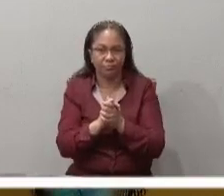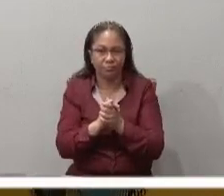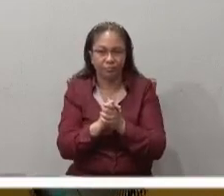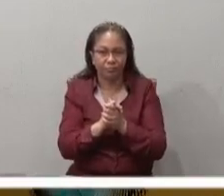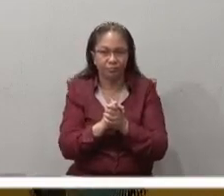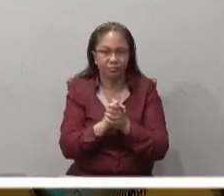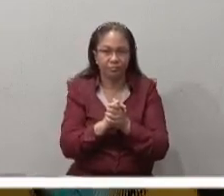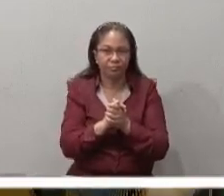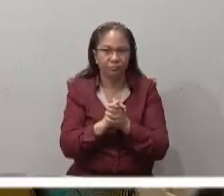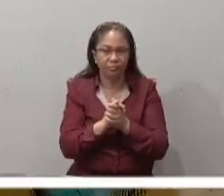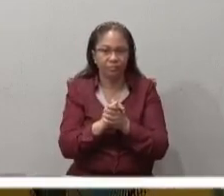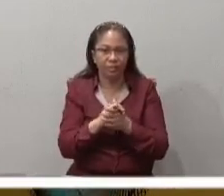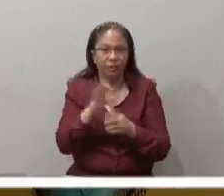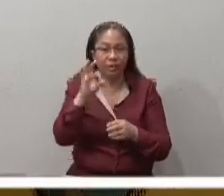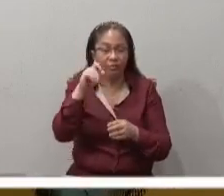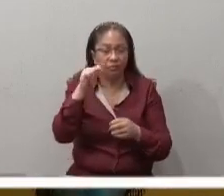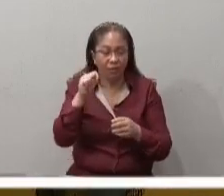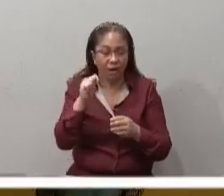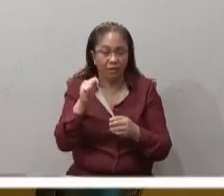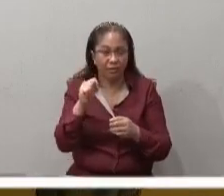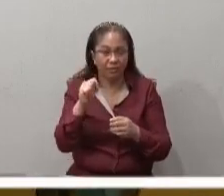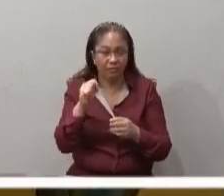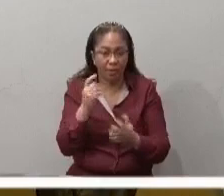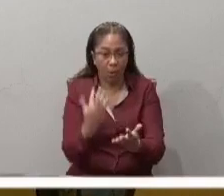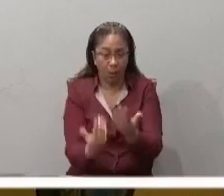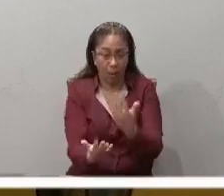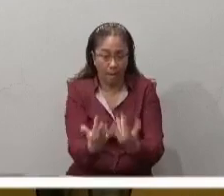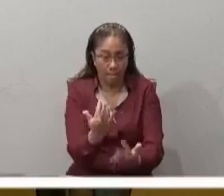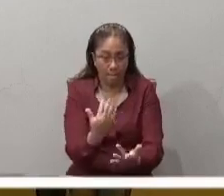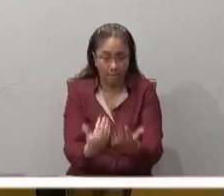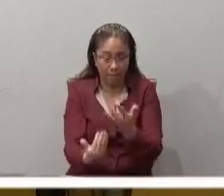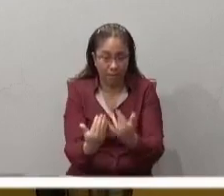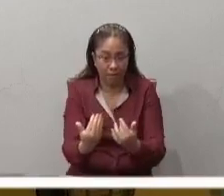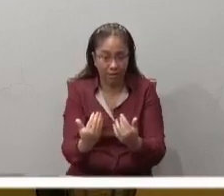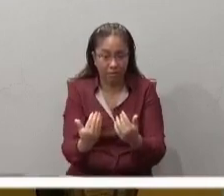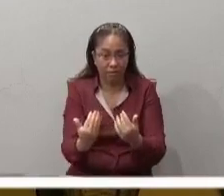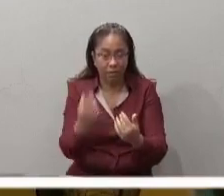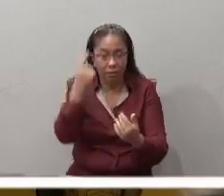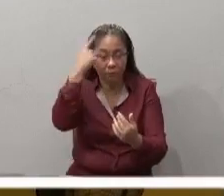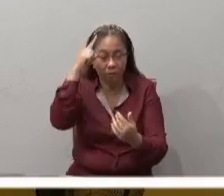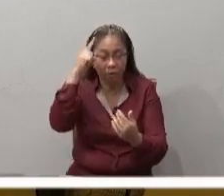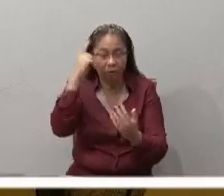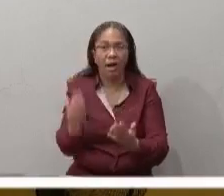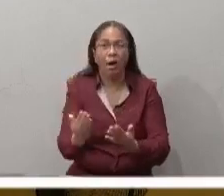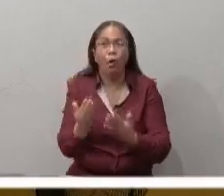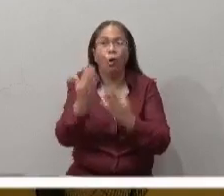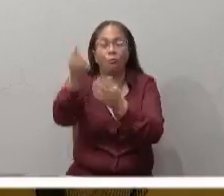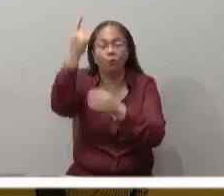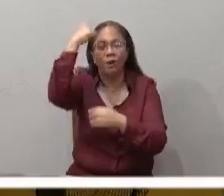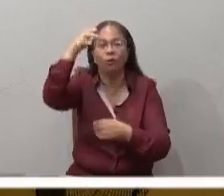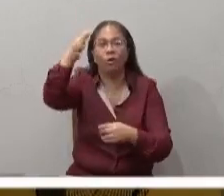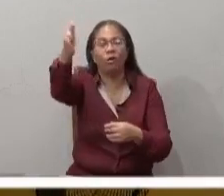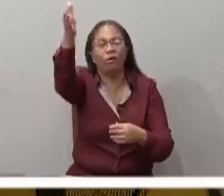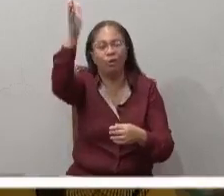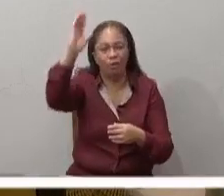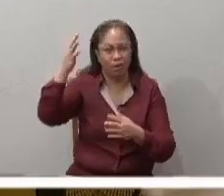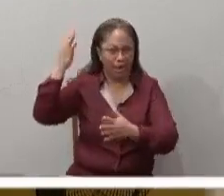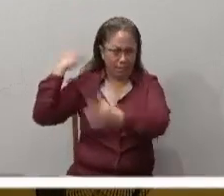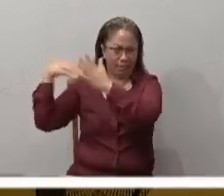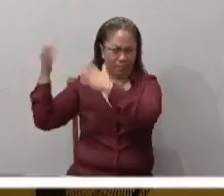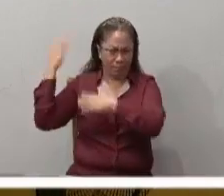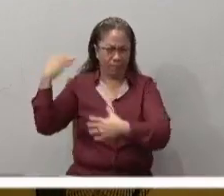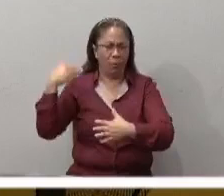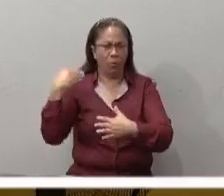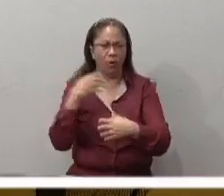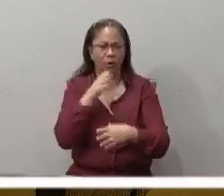taken and given to God, and it was burnt on the altar as a pure offering to God, because that was most